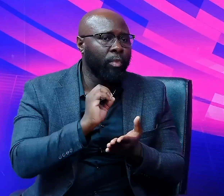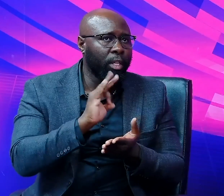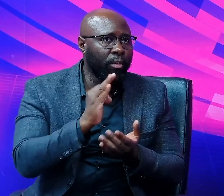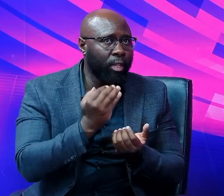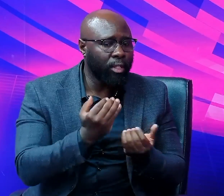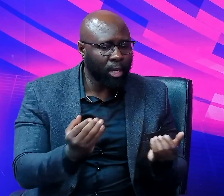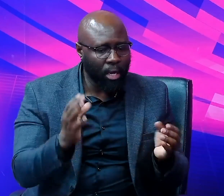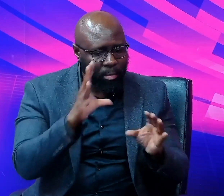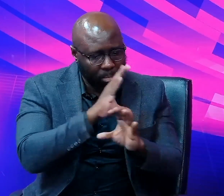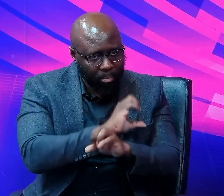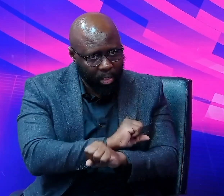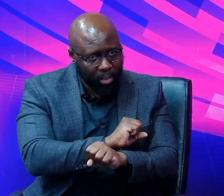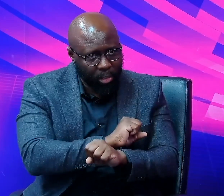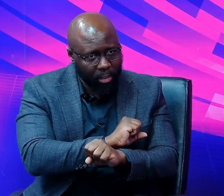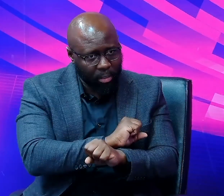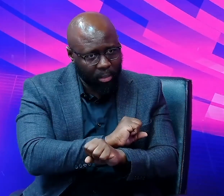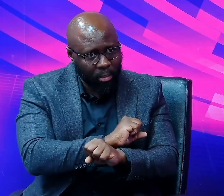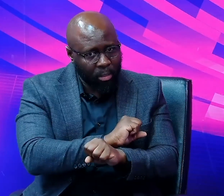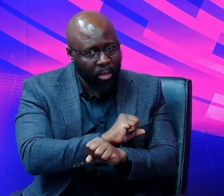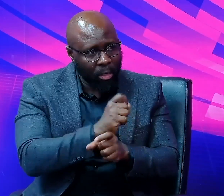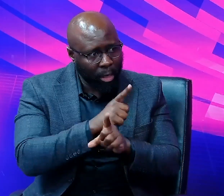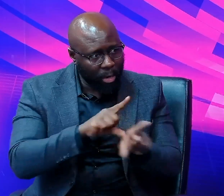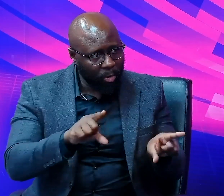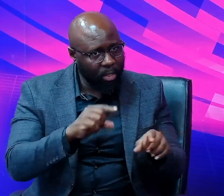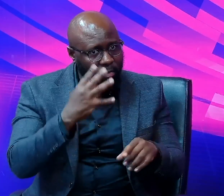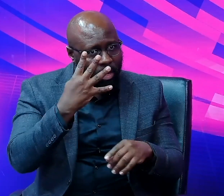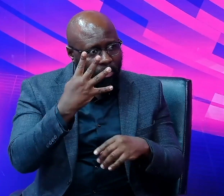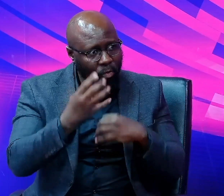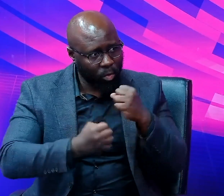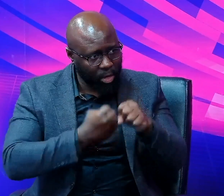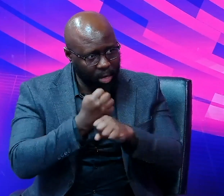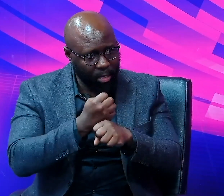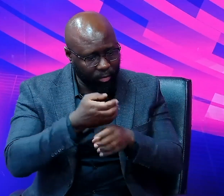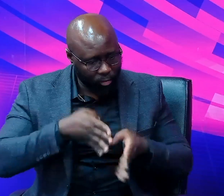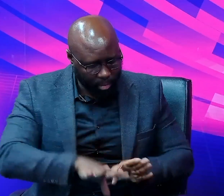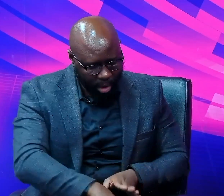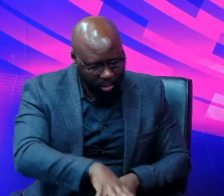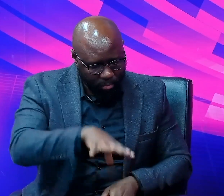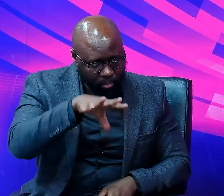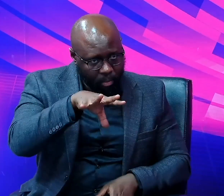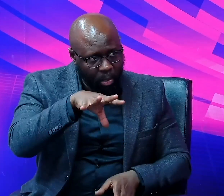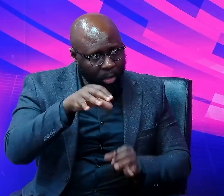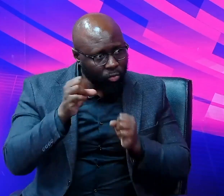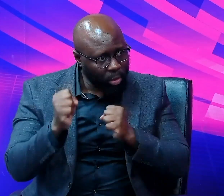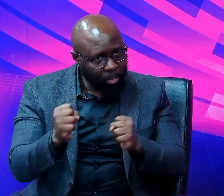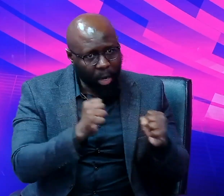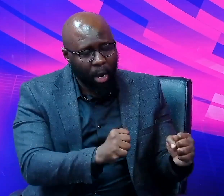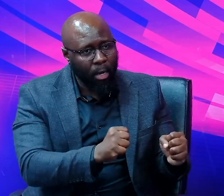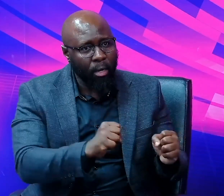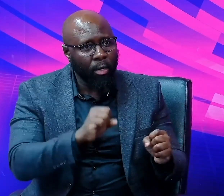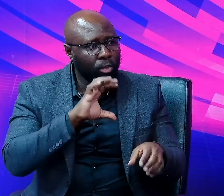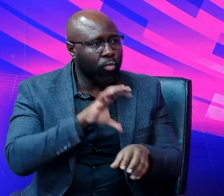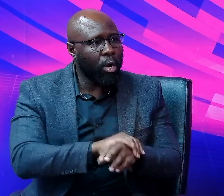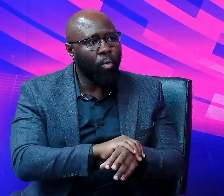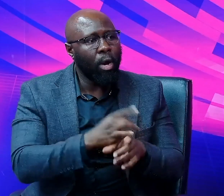is a fact. Because children miss out on language. And there's a gap for 5 years when a